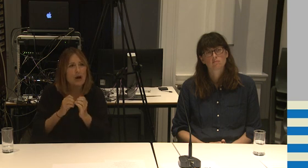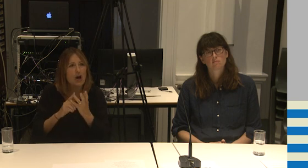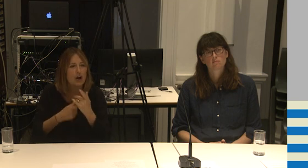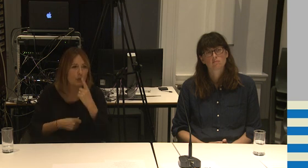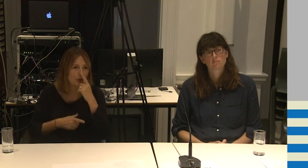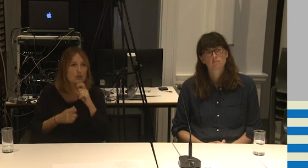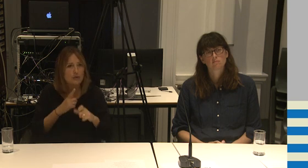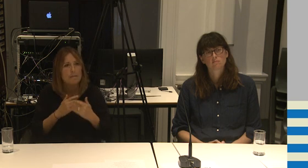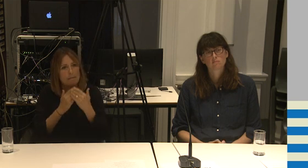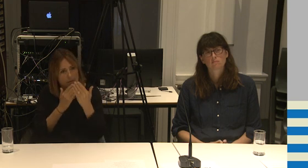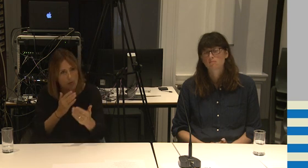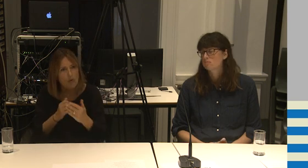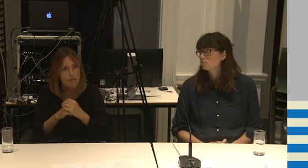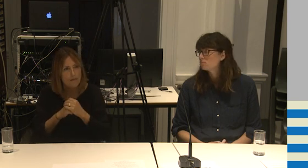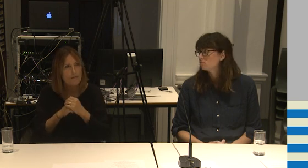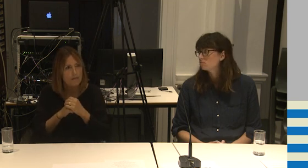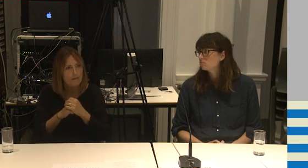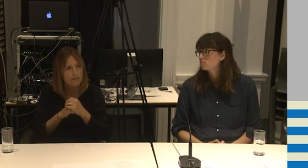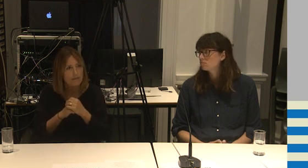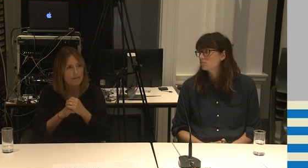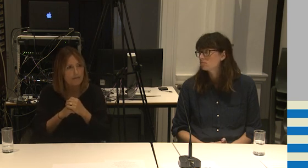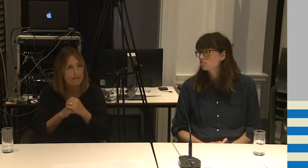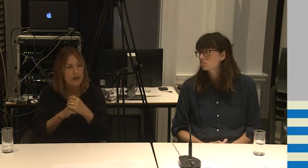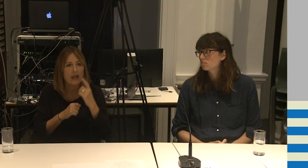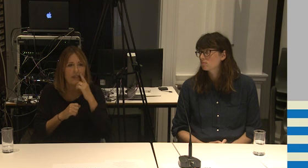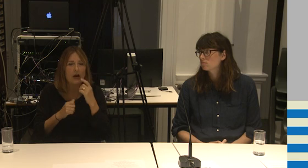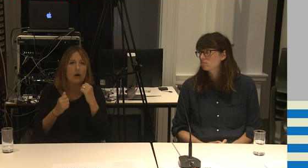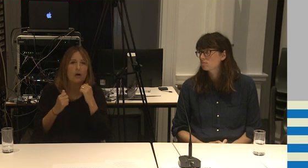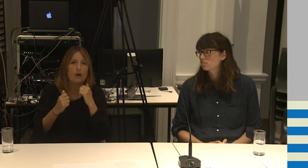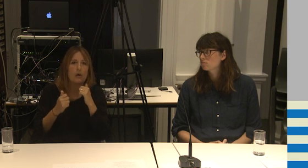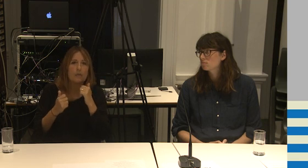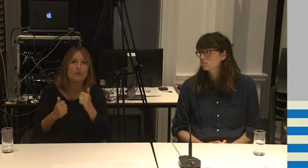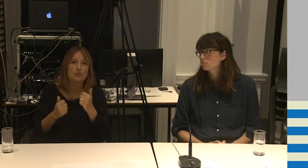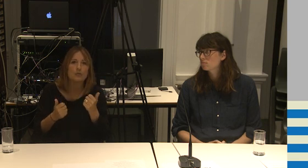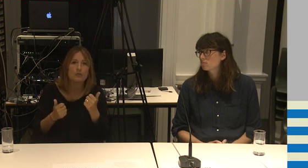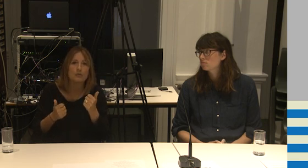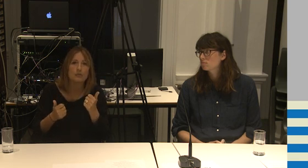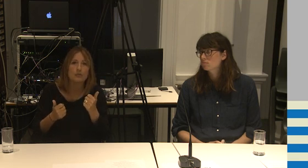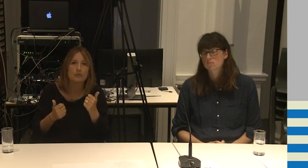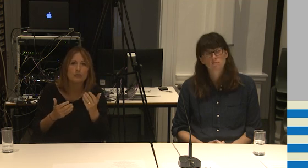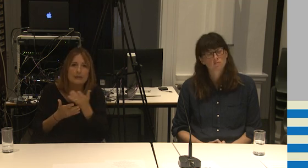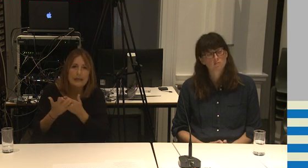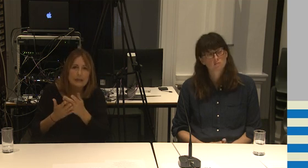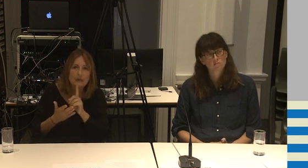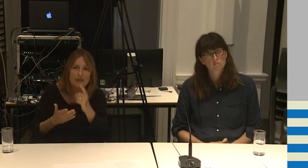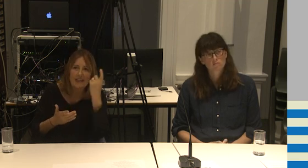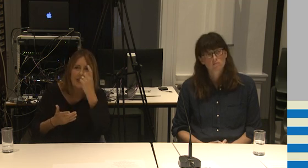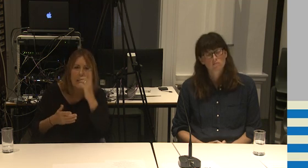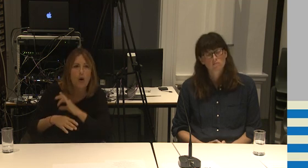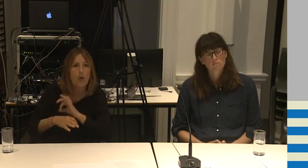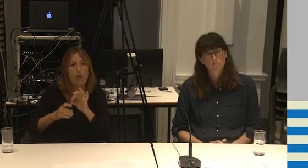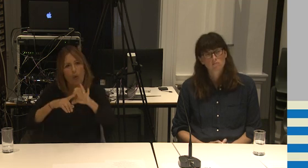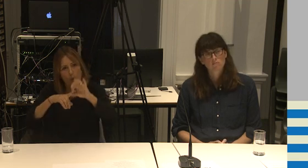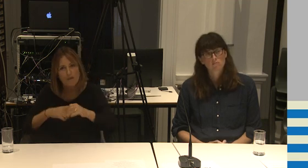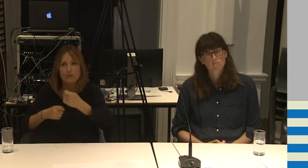more. And within that, it would be great to discuss with them what they still think qualifies you as an architect,